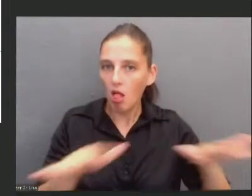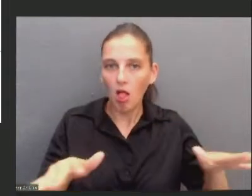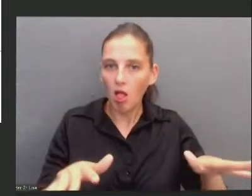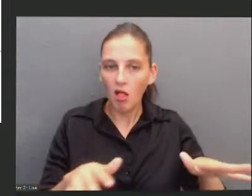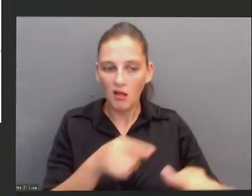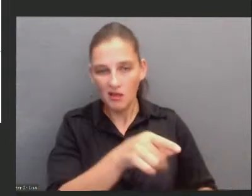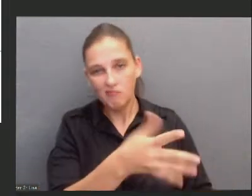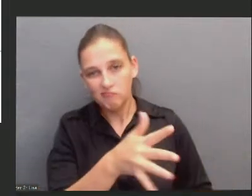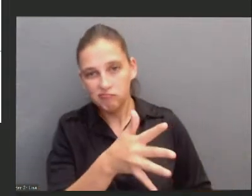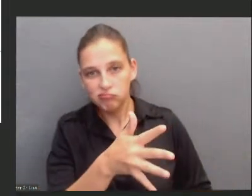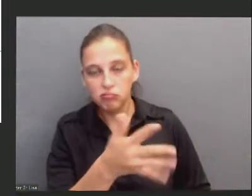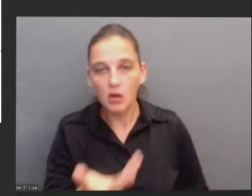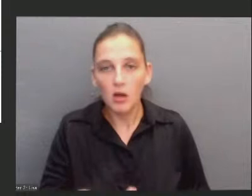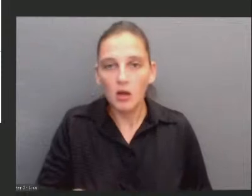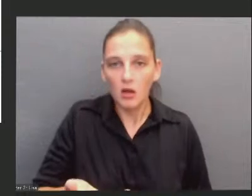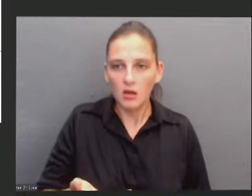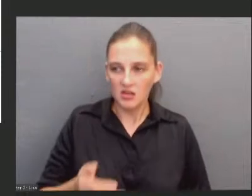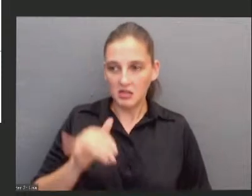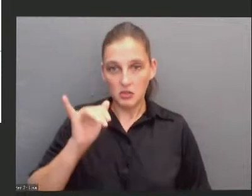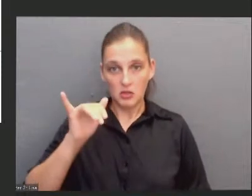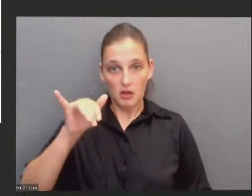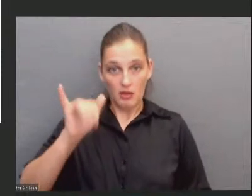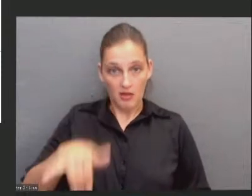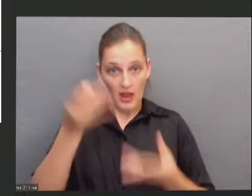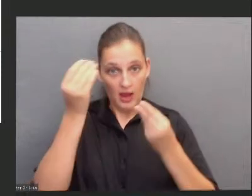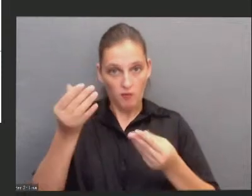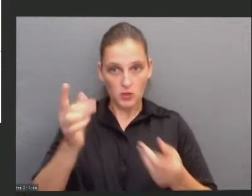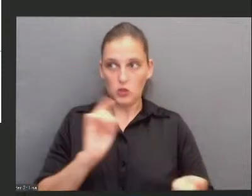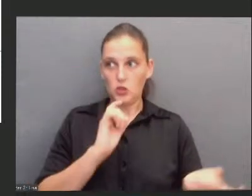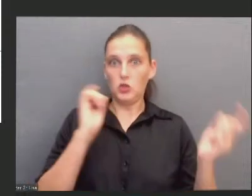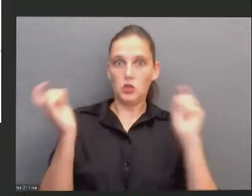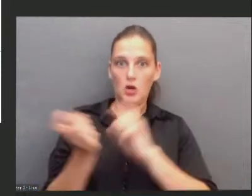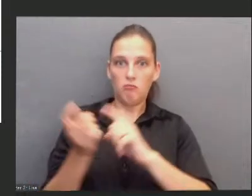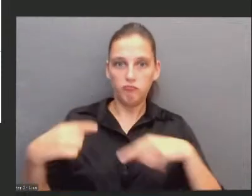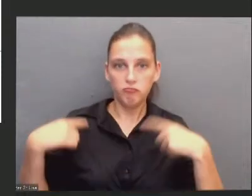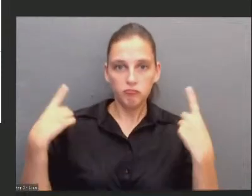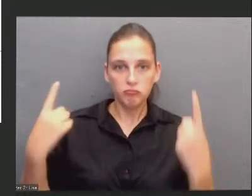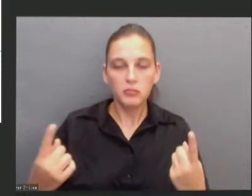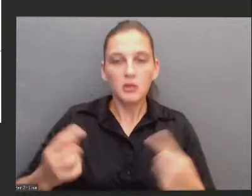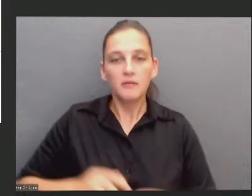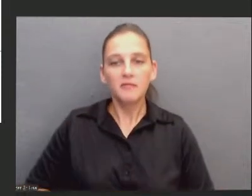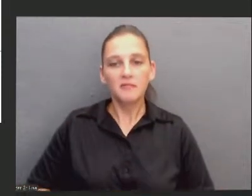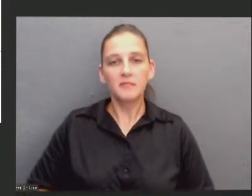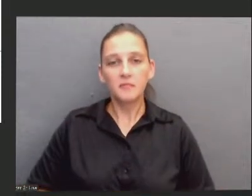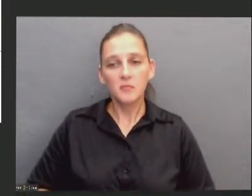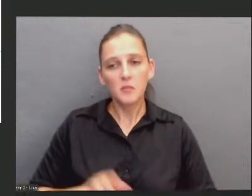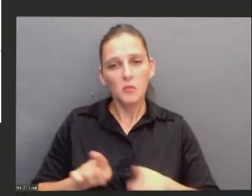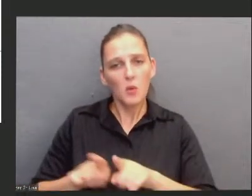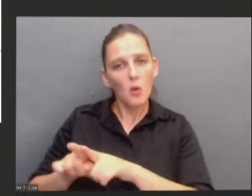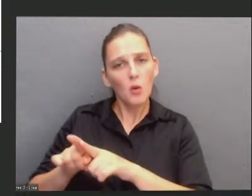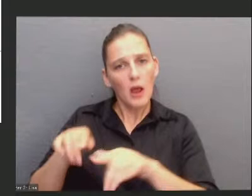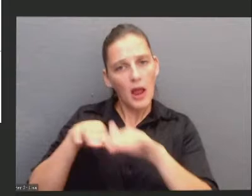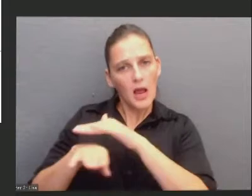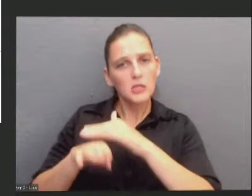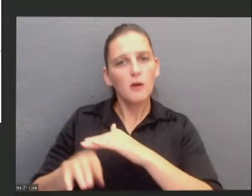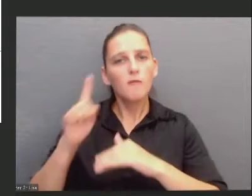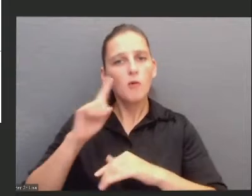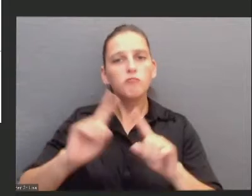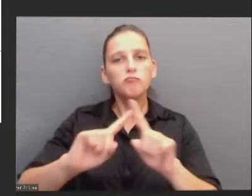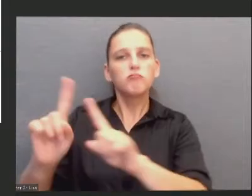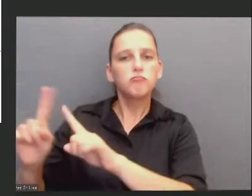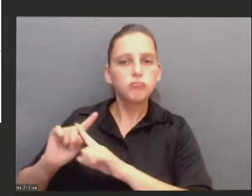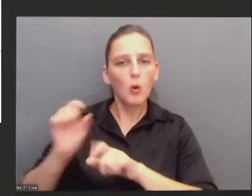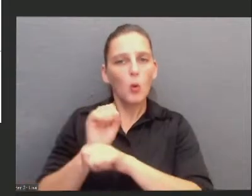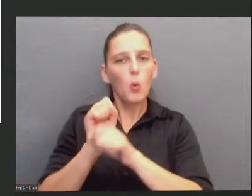to evolve over the course of the pandemic, and access to a diverse healthcare workforce that comes from these